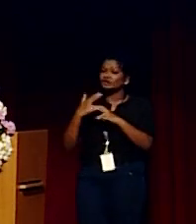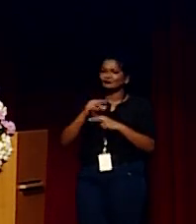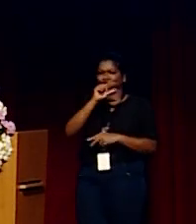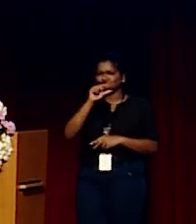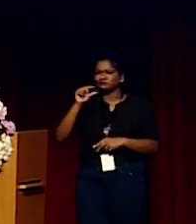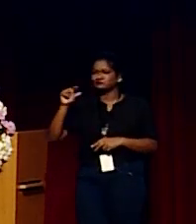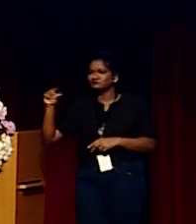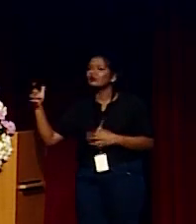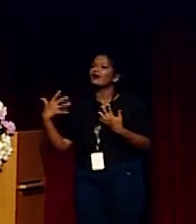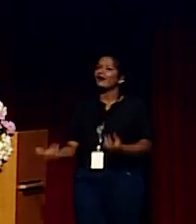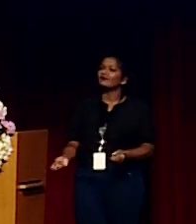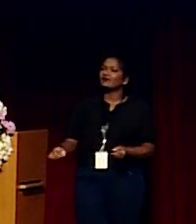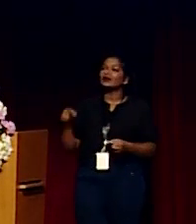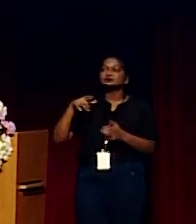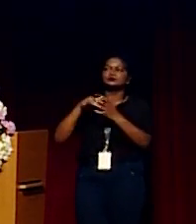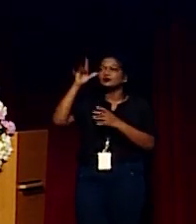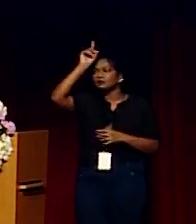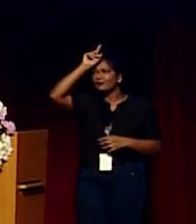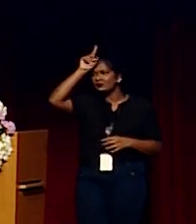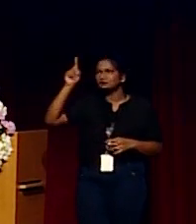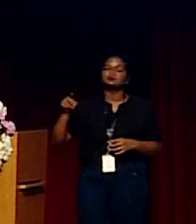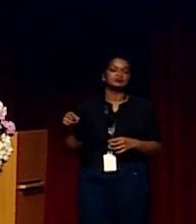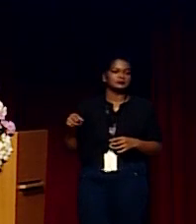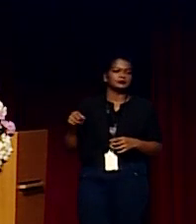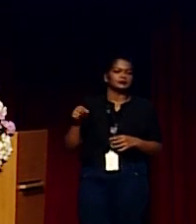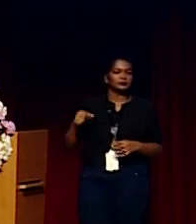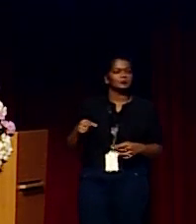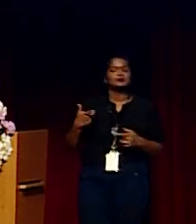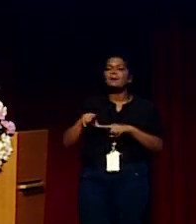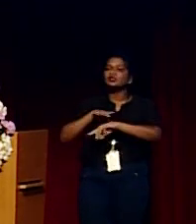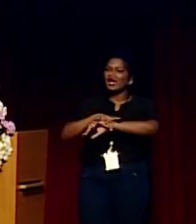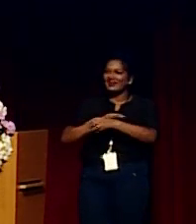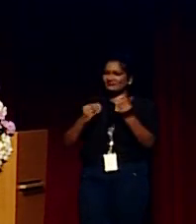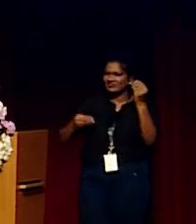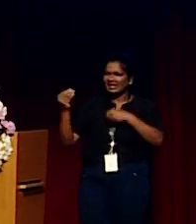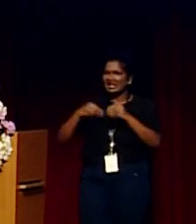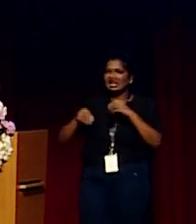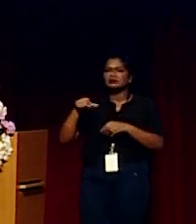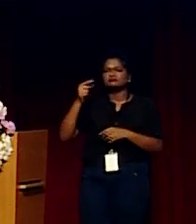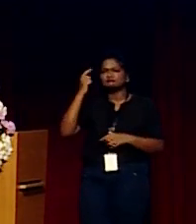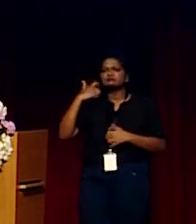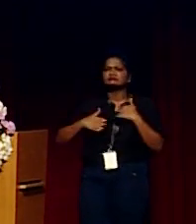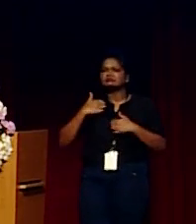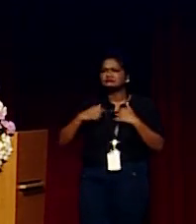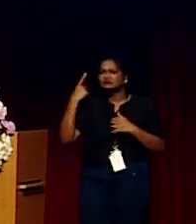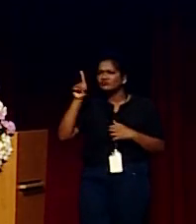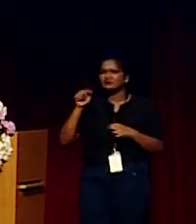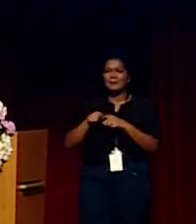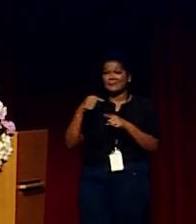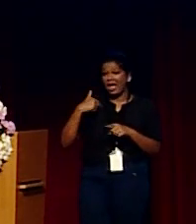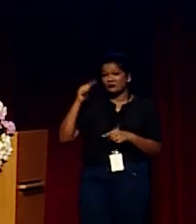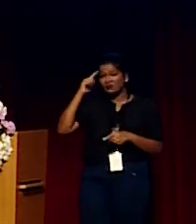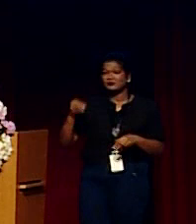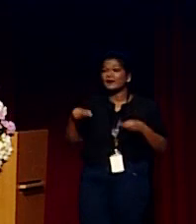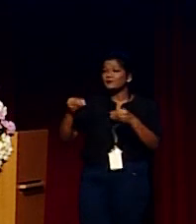was actually in German. What's scientifically the hard part or the interesting bit from my point of view